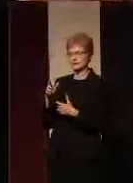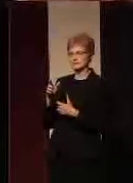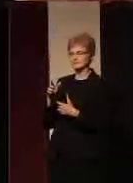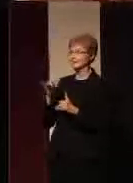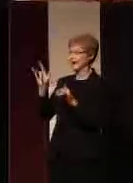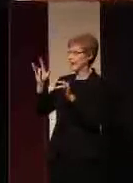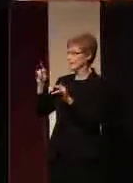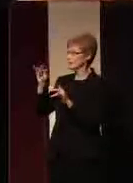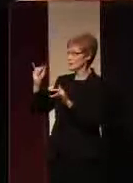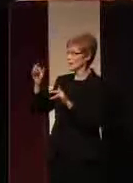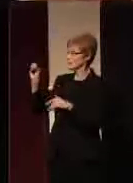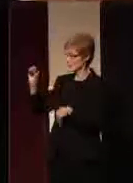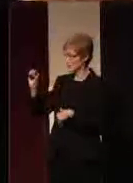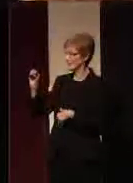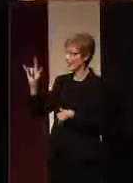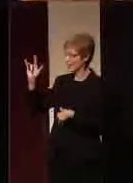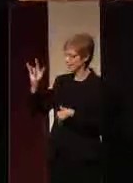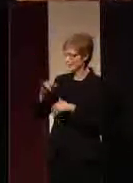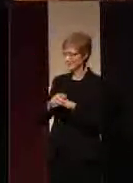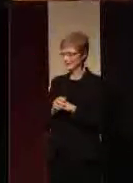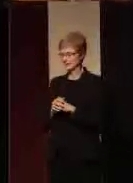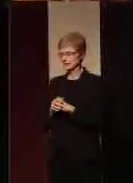Troy.